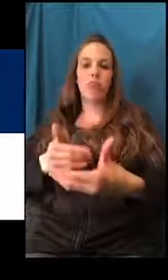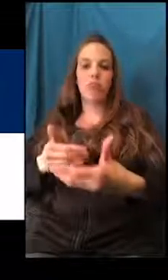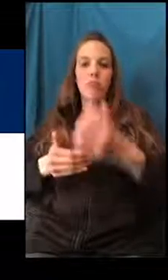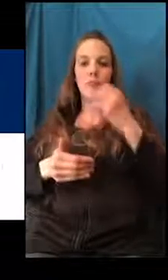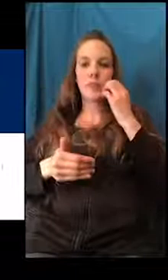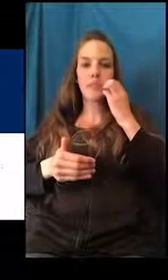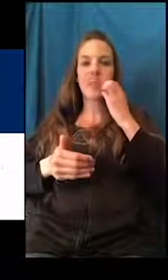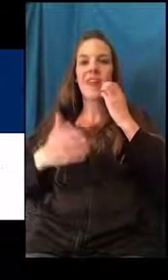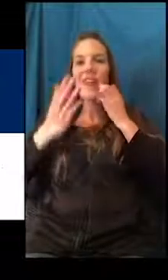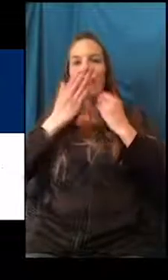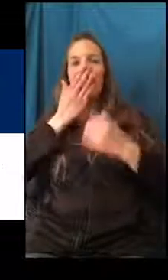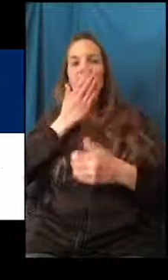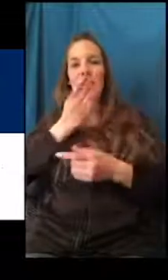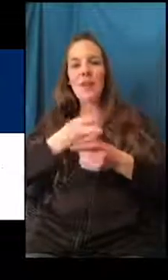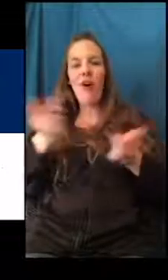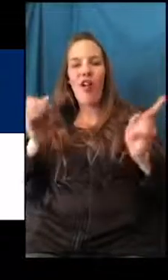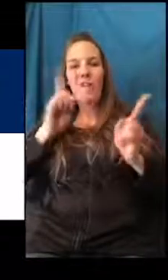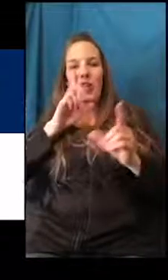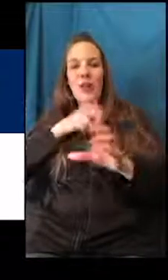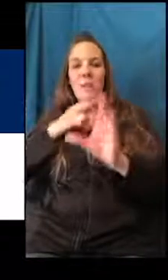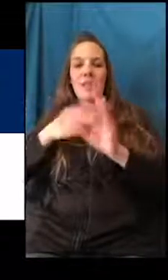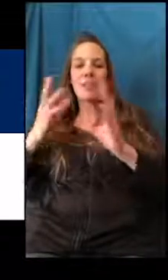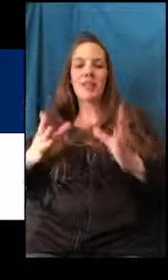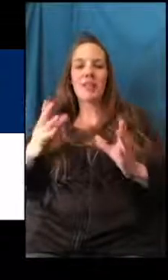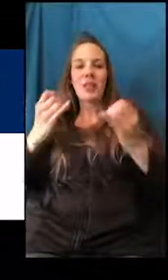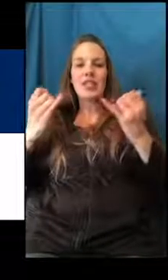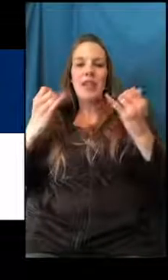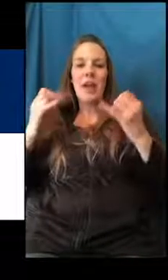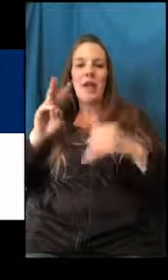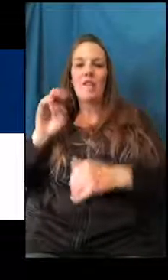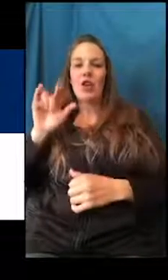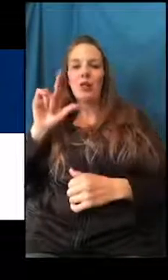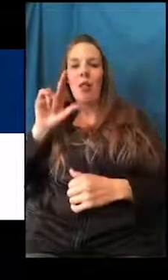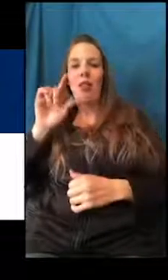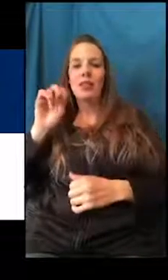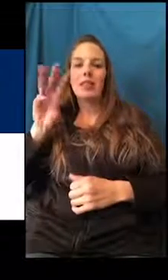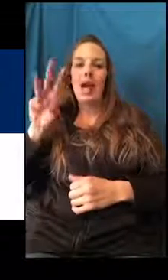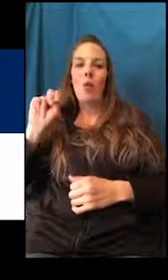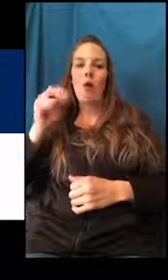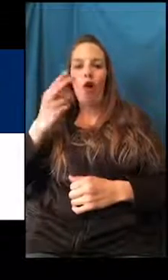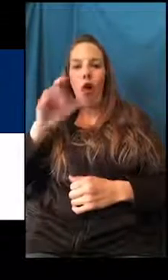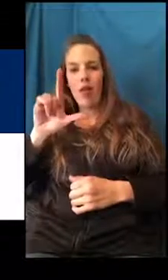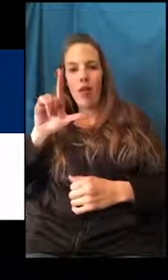you all for your participation in today's virtual town hall, and I am going